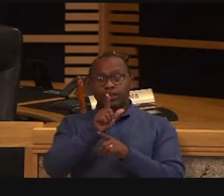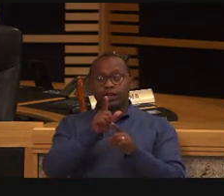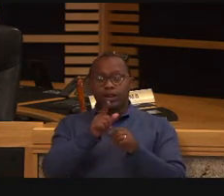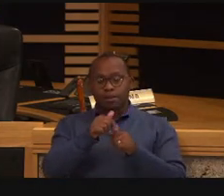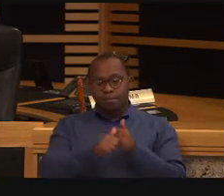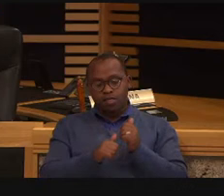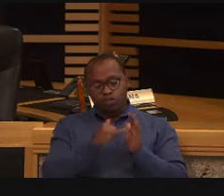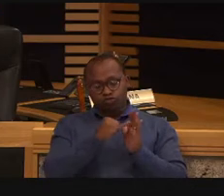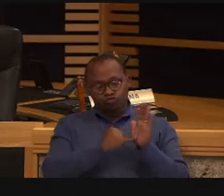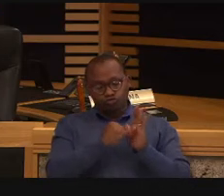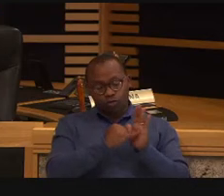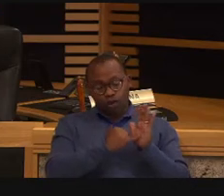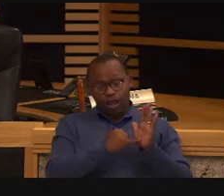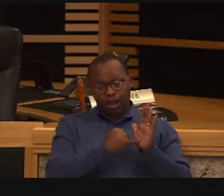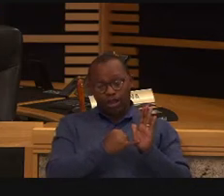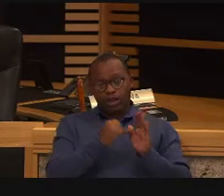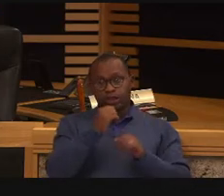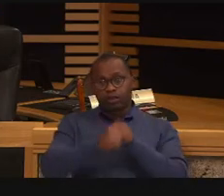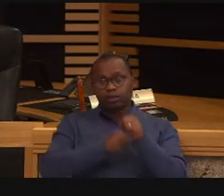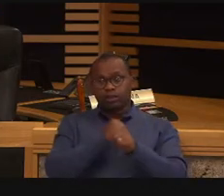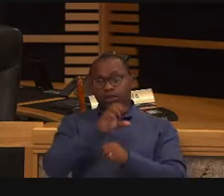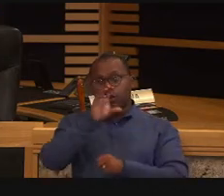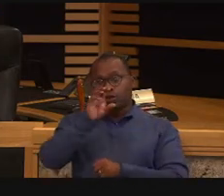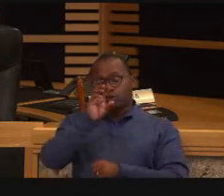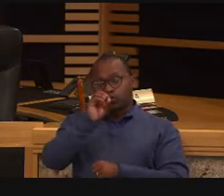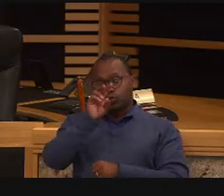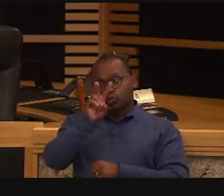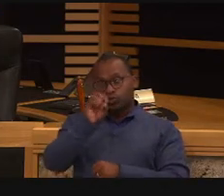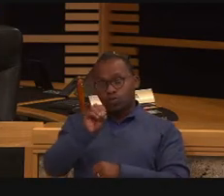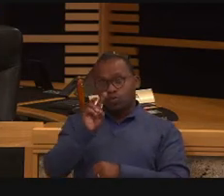2022, has 341 schools.